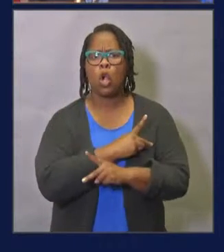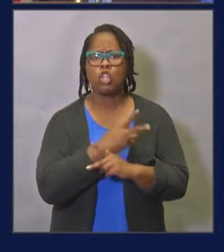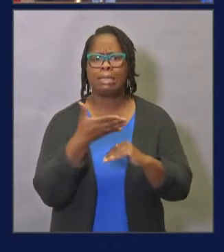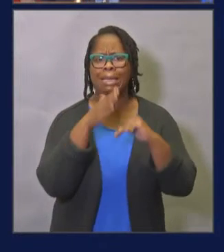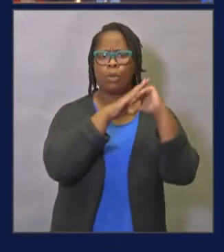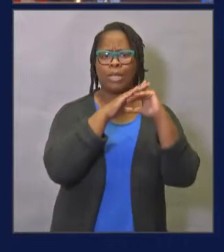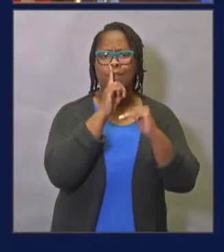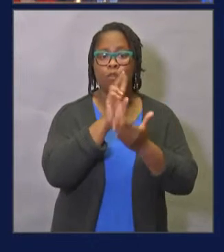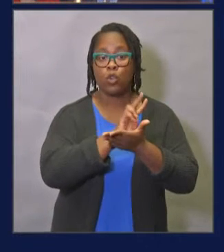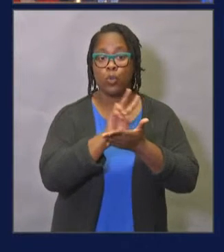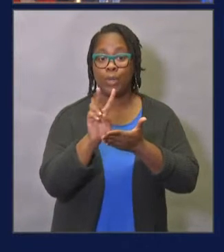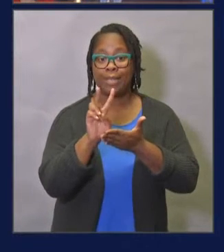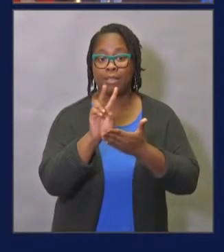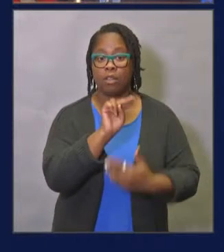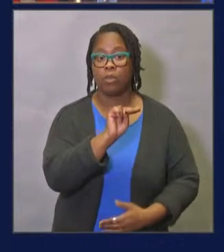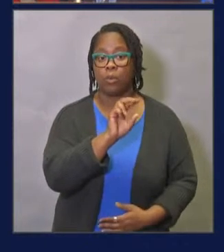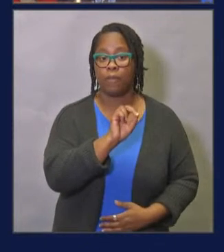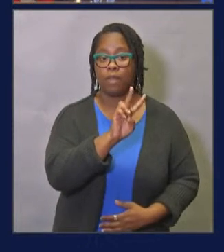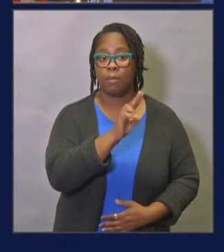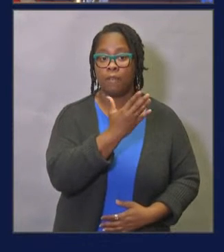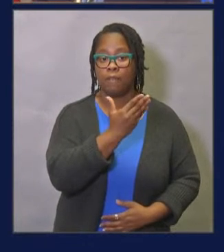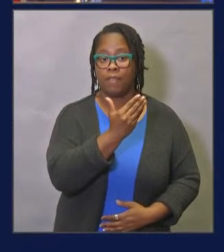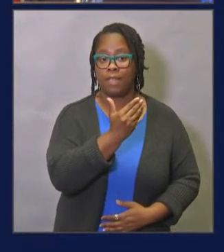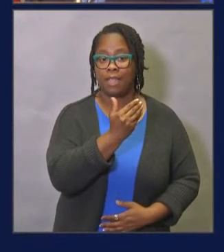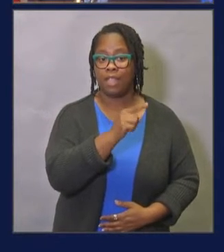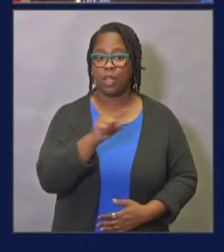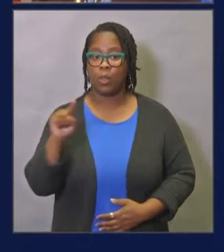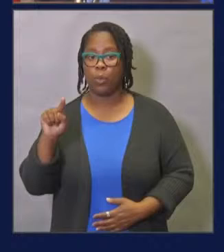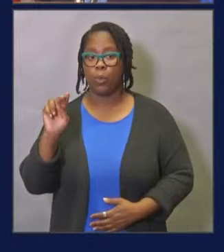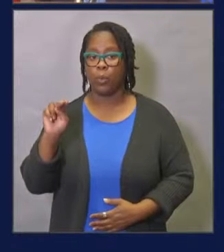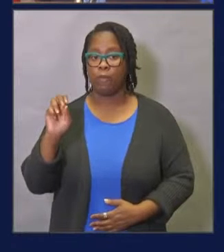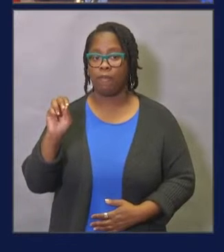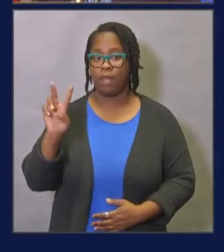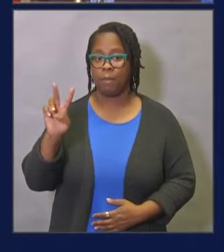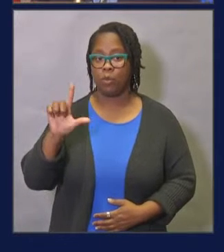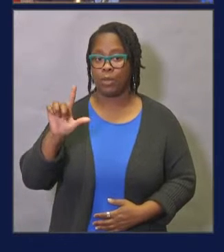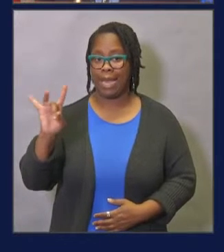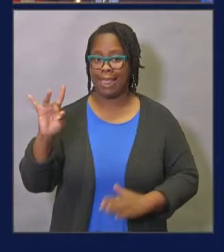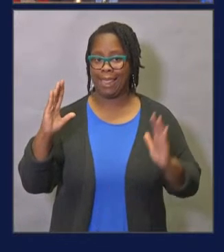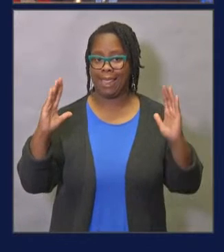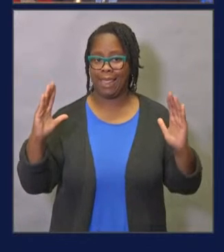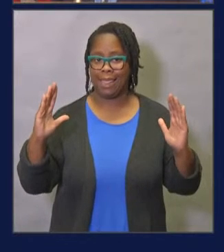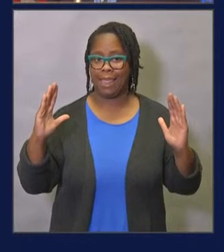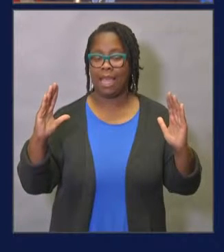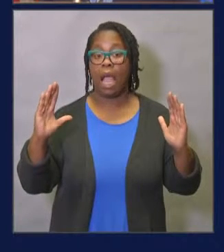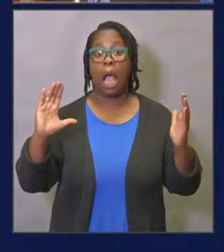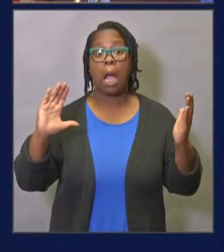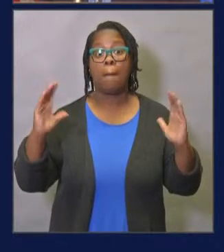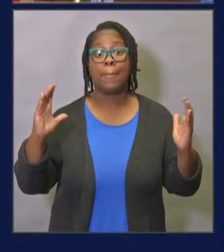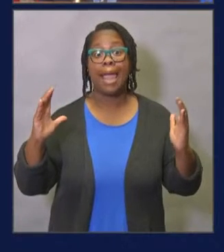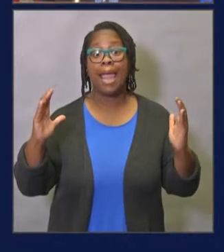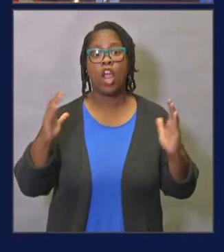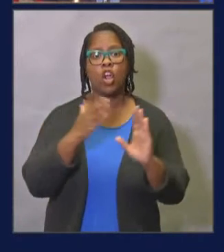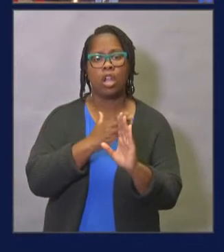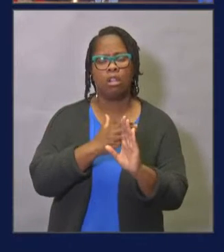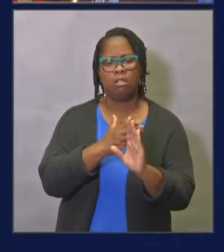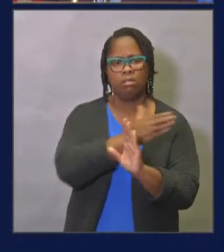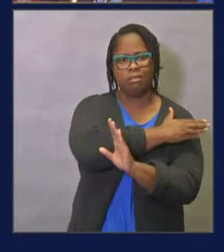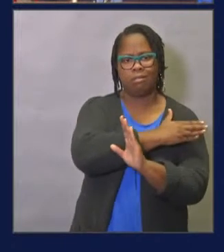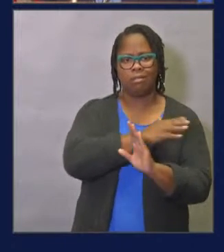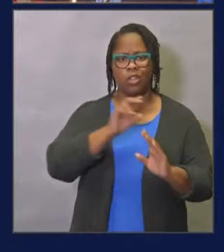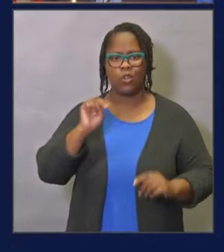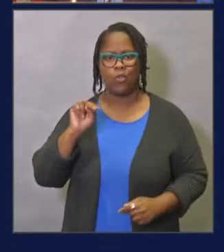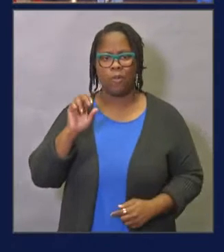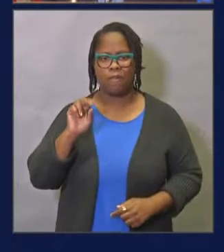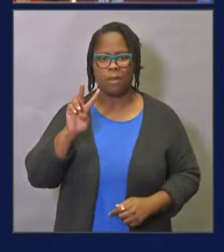period of November 15th through November 28th, and that's compared to a 2-week period between